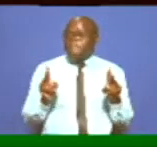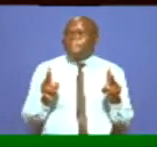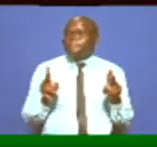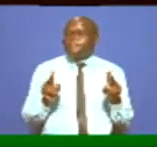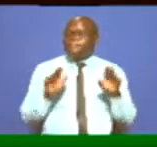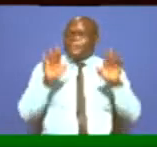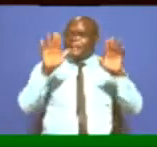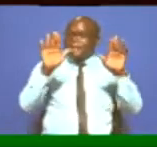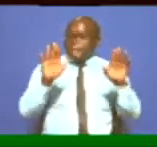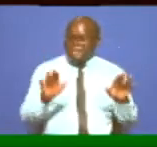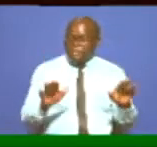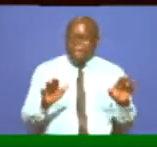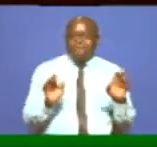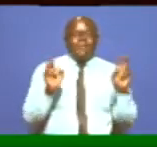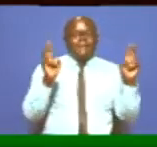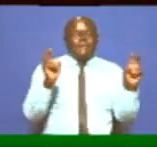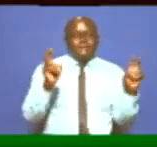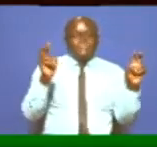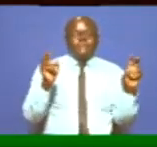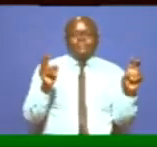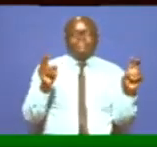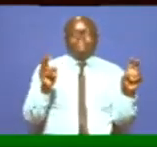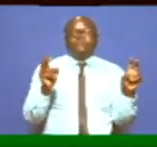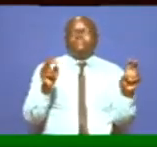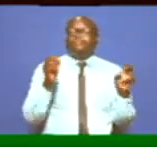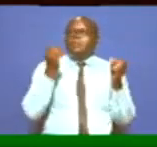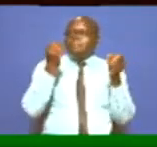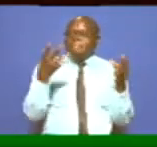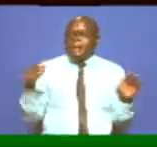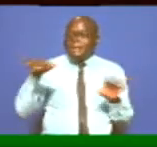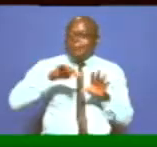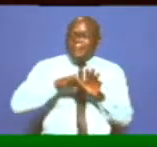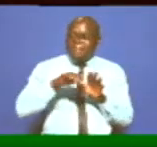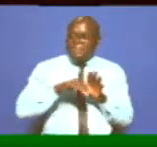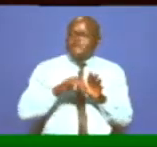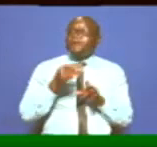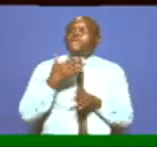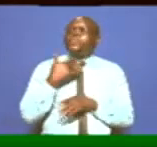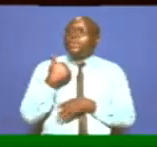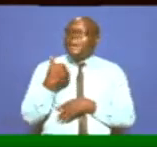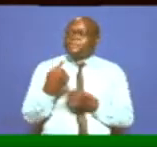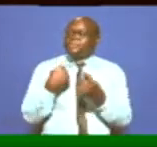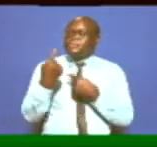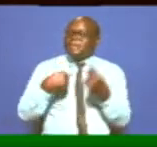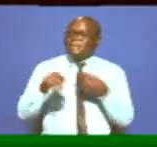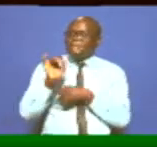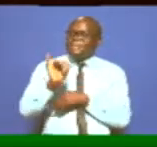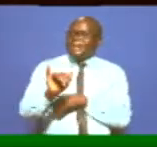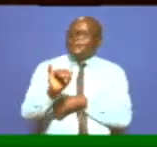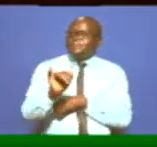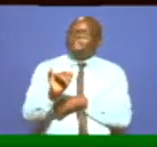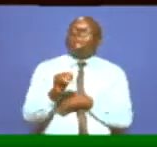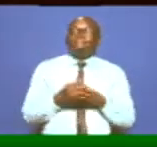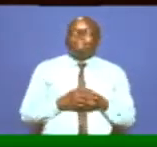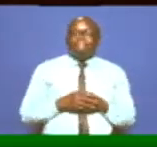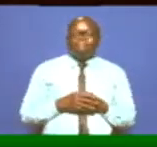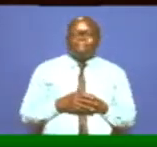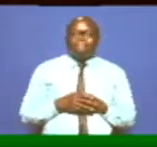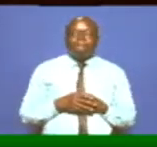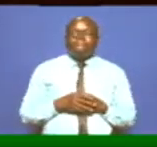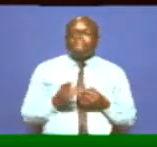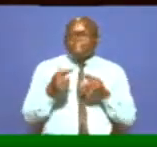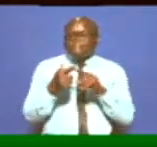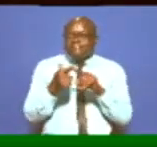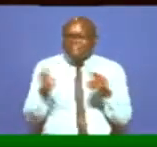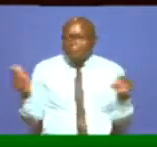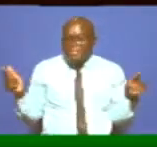critical issue. I can see quite a number of members are putting their intervention slots here.